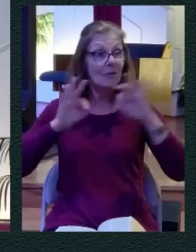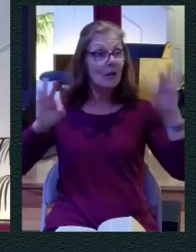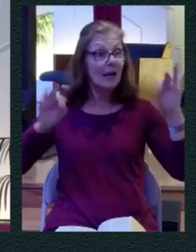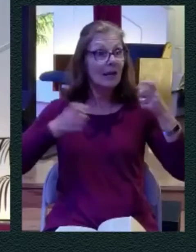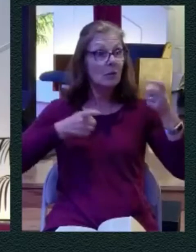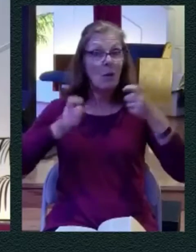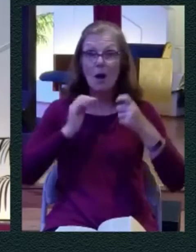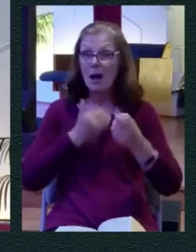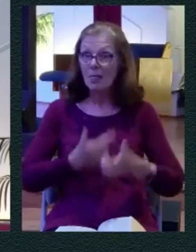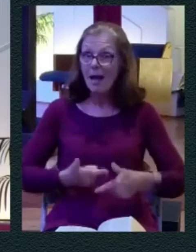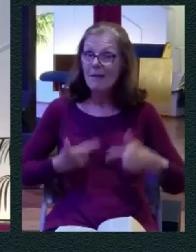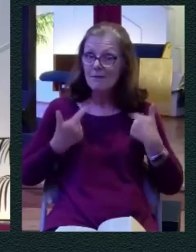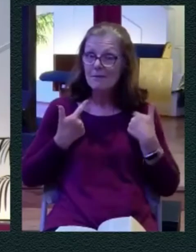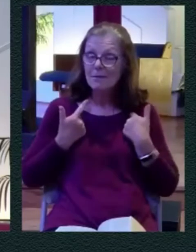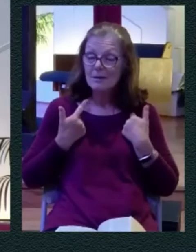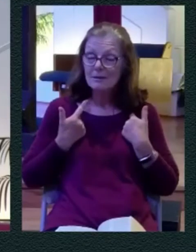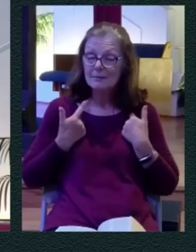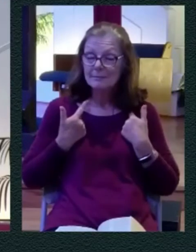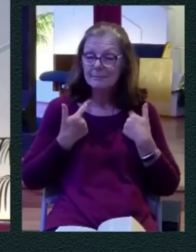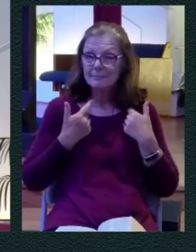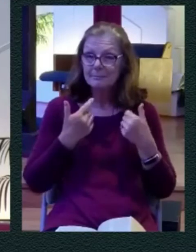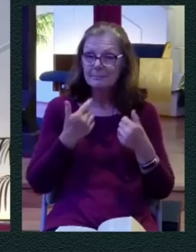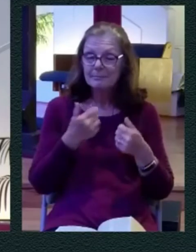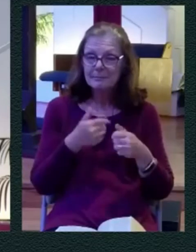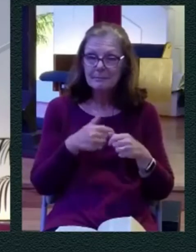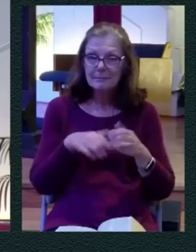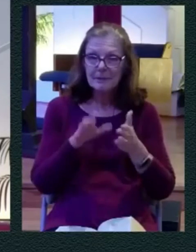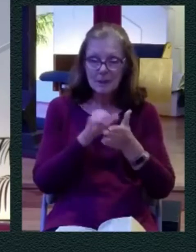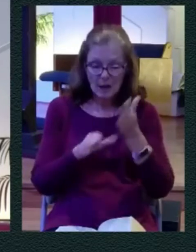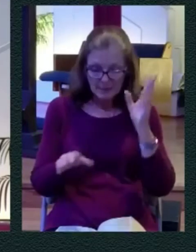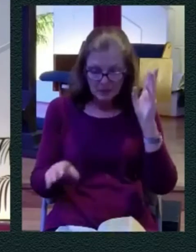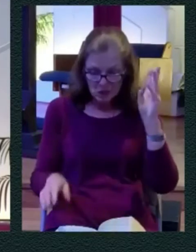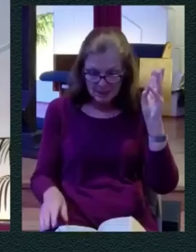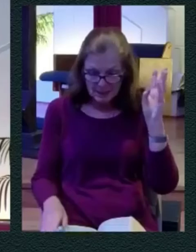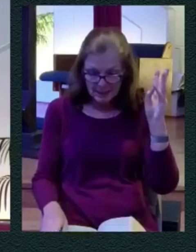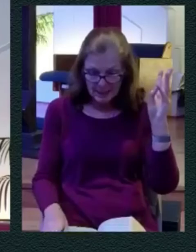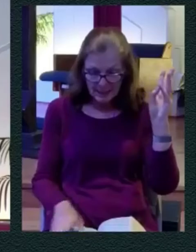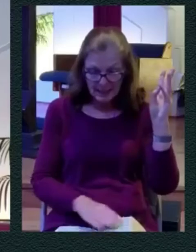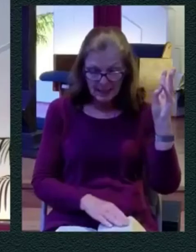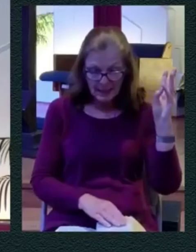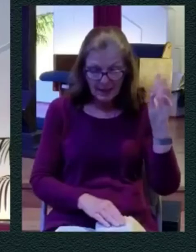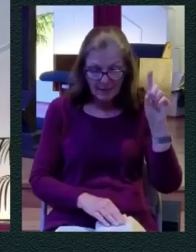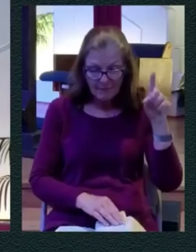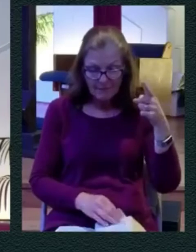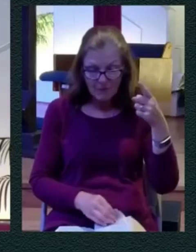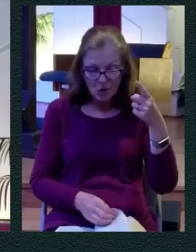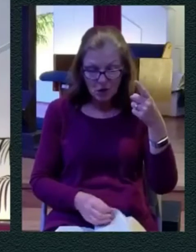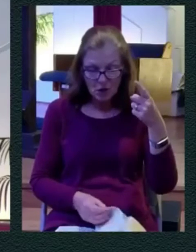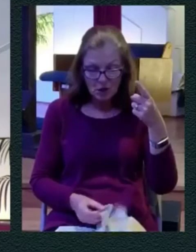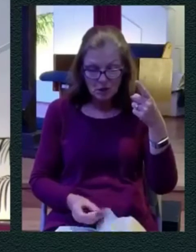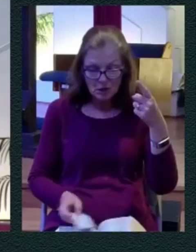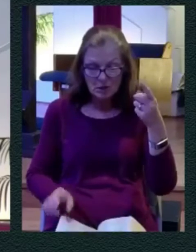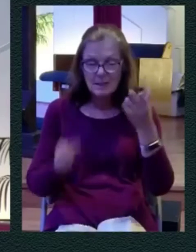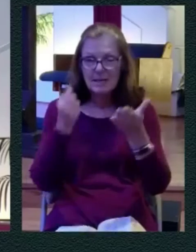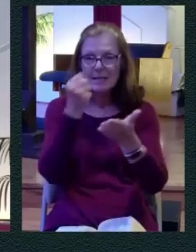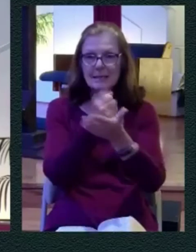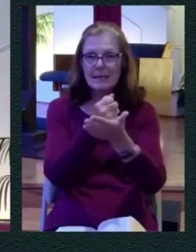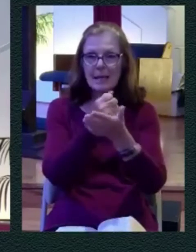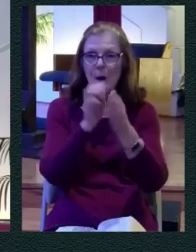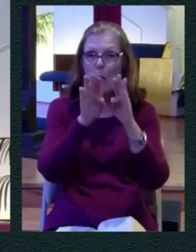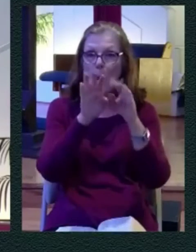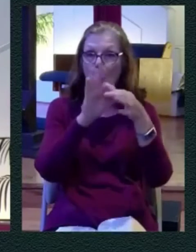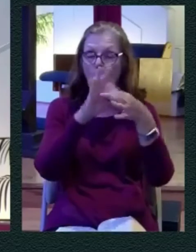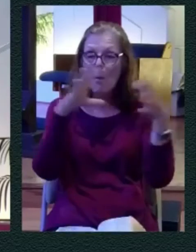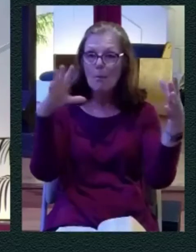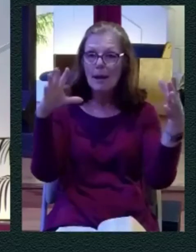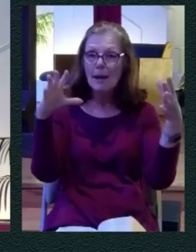And so we saw at the head of this chapter, chapter 6, the first seal is opened and the white horse rides. And